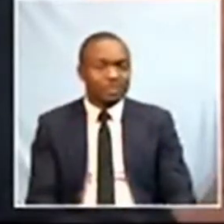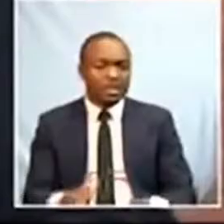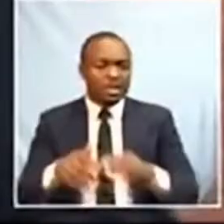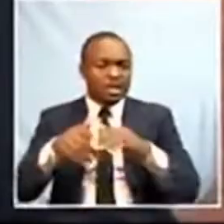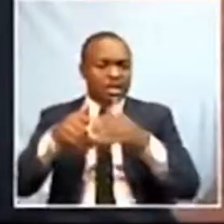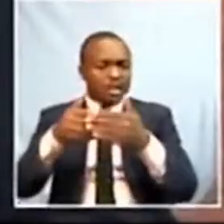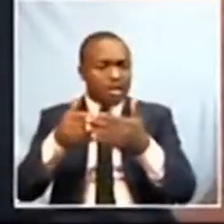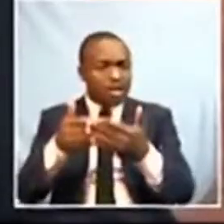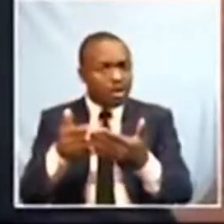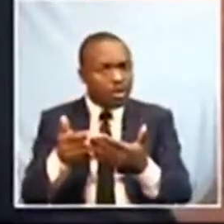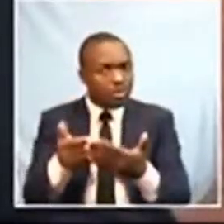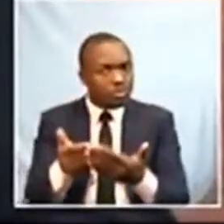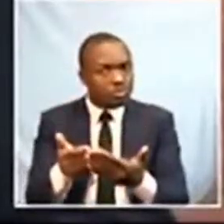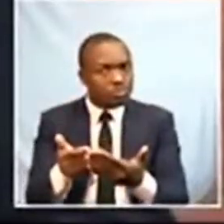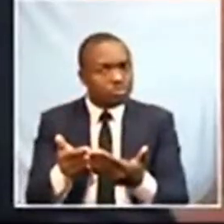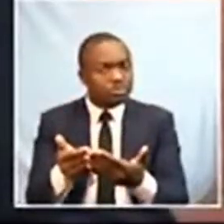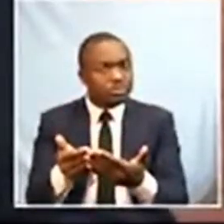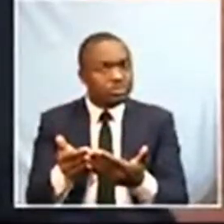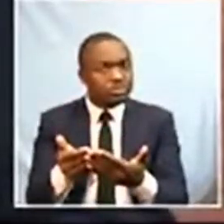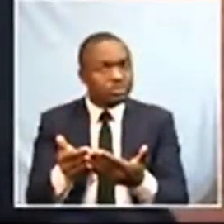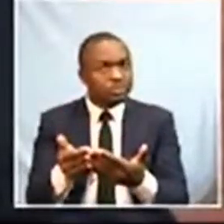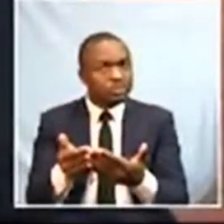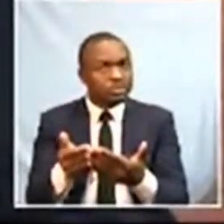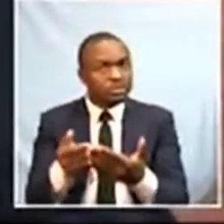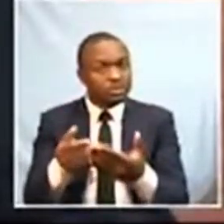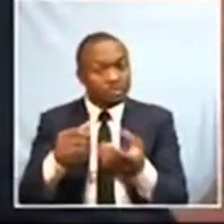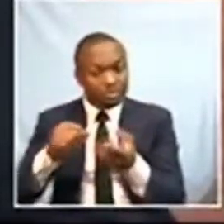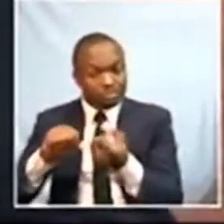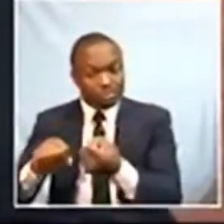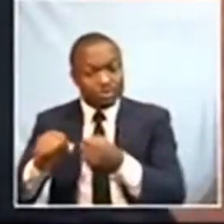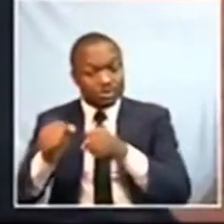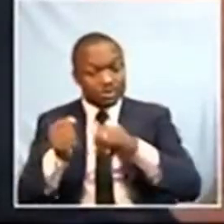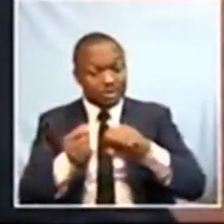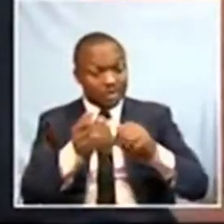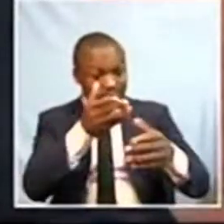How do we mitigate this?